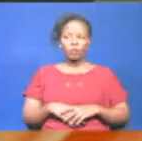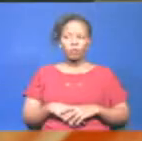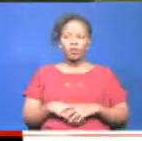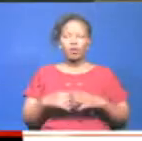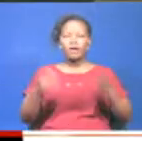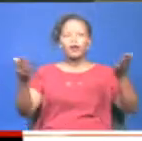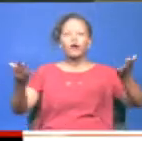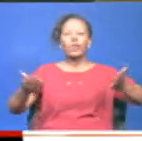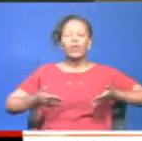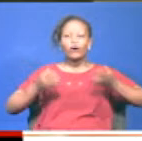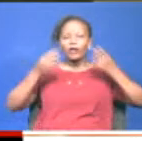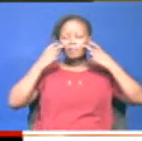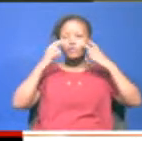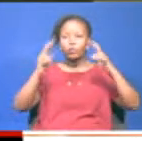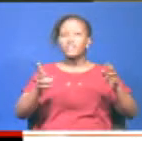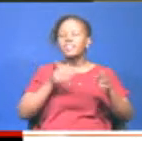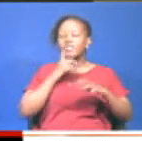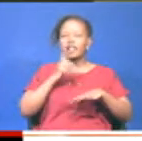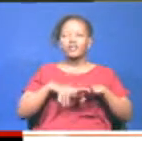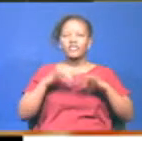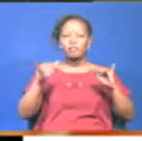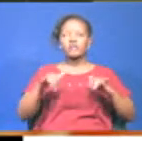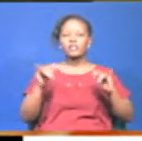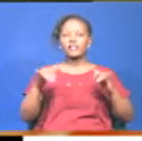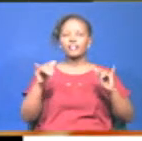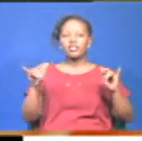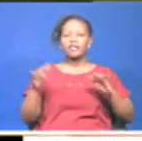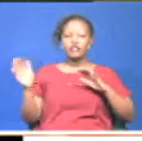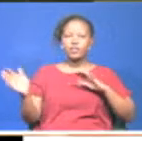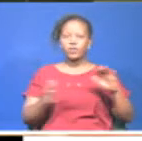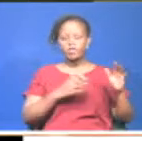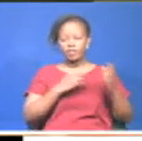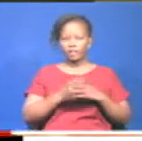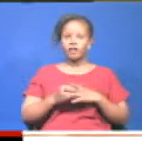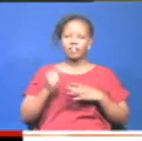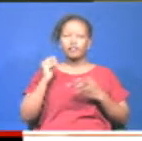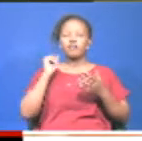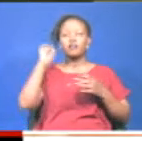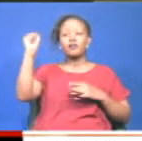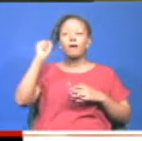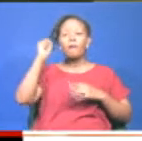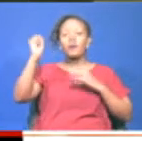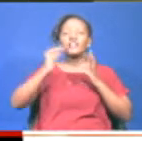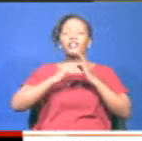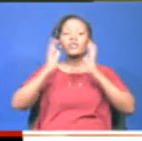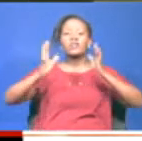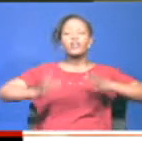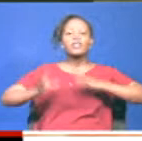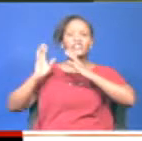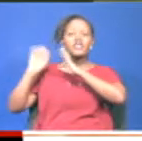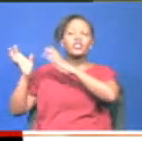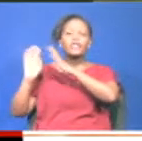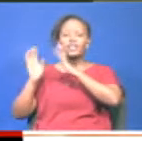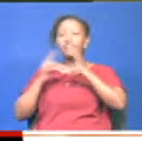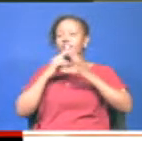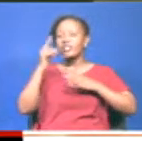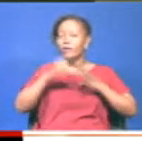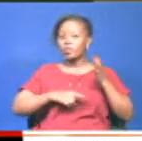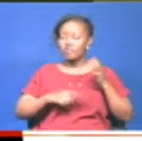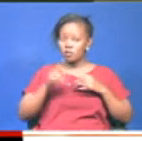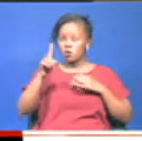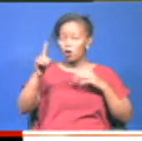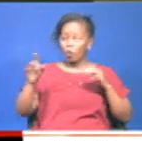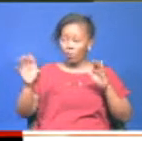Welcome back. You're watching the Lunchtime News. A section of political leaders in Kilifi County now claim the land in Chonyi area in Kilifi South